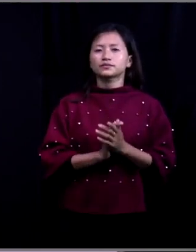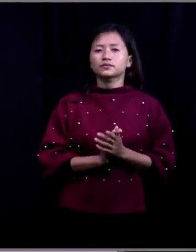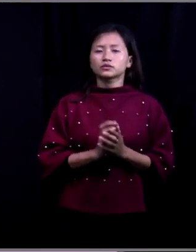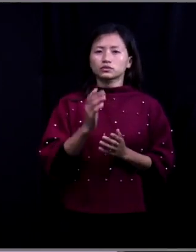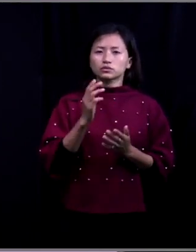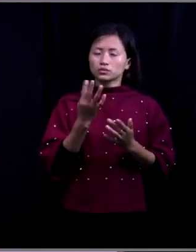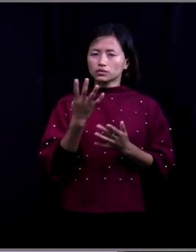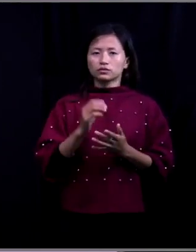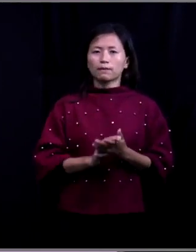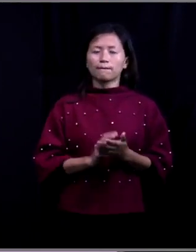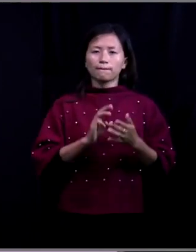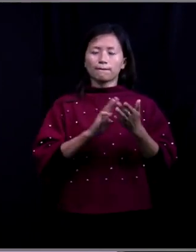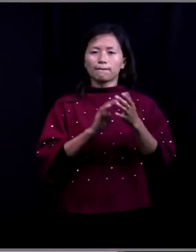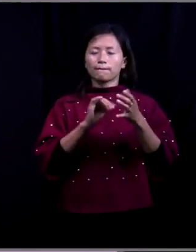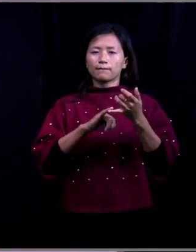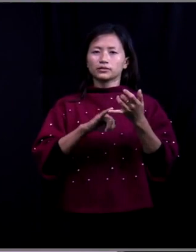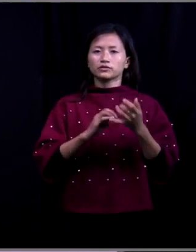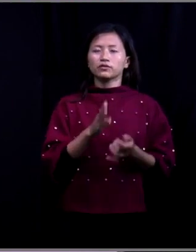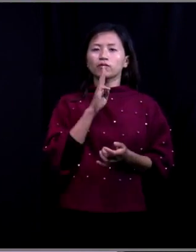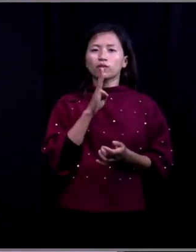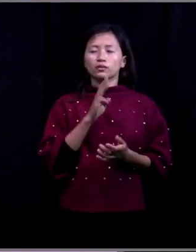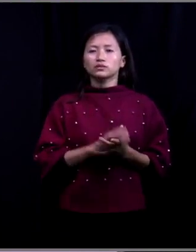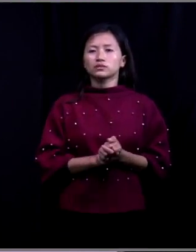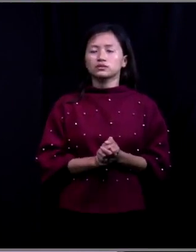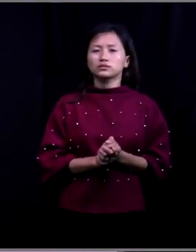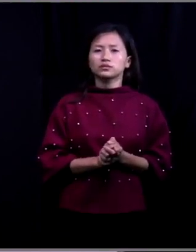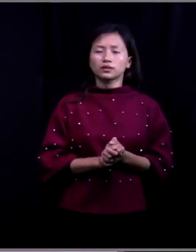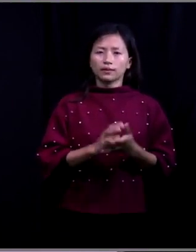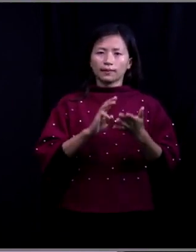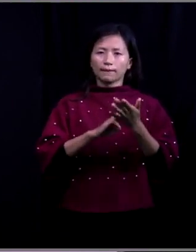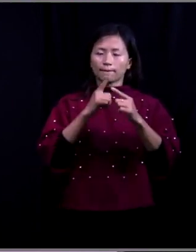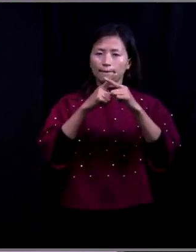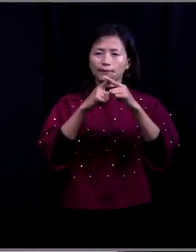of the compound, that is water, multiplied